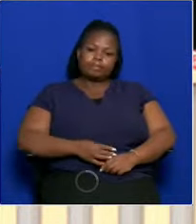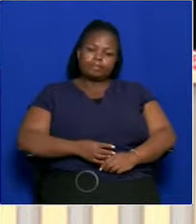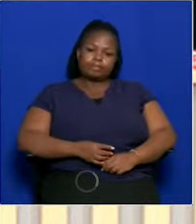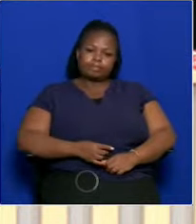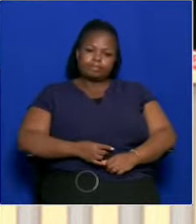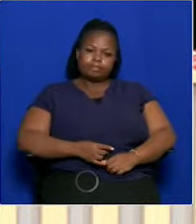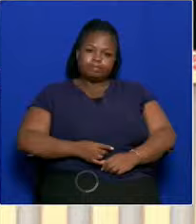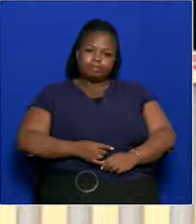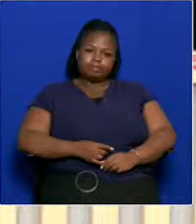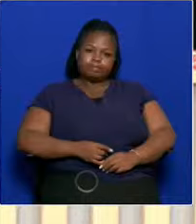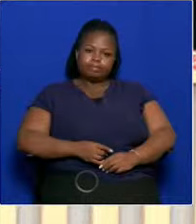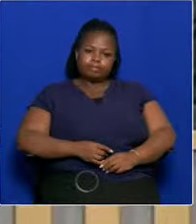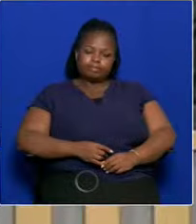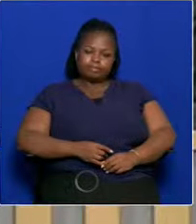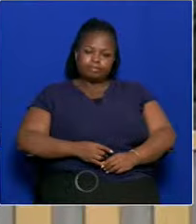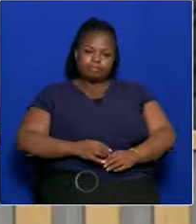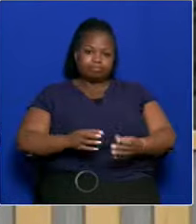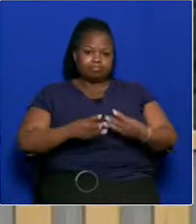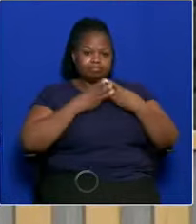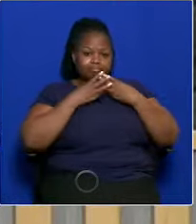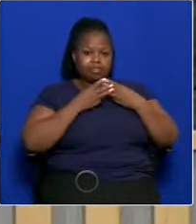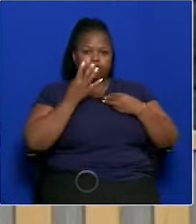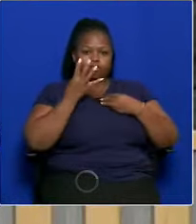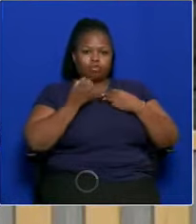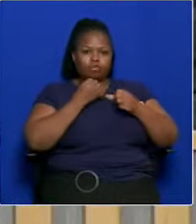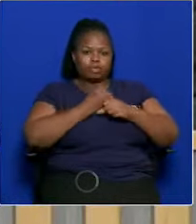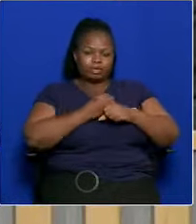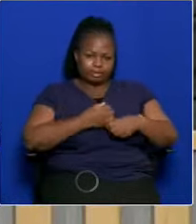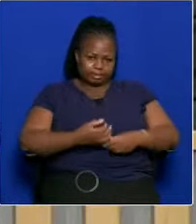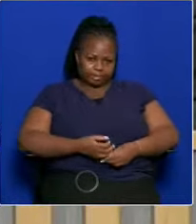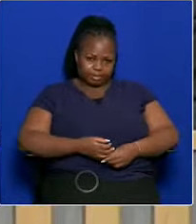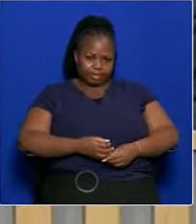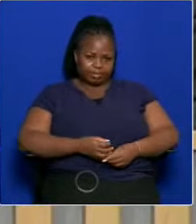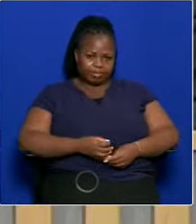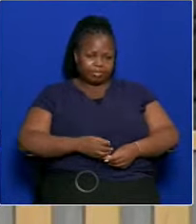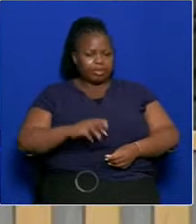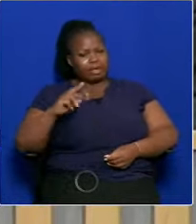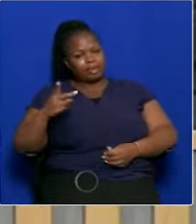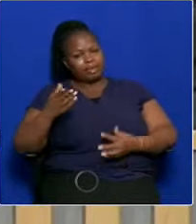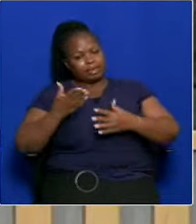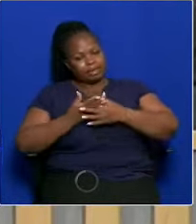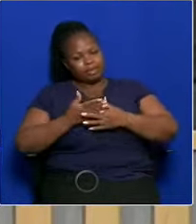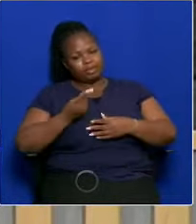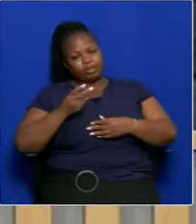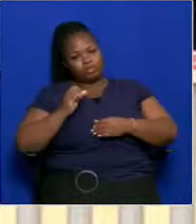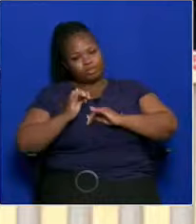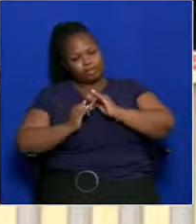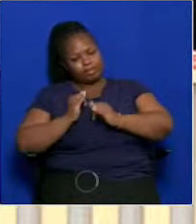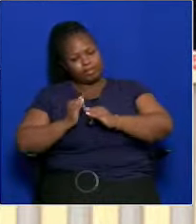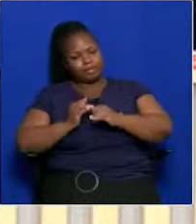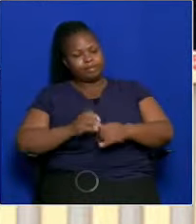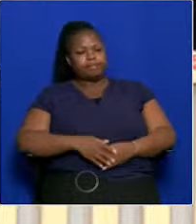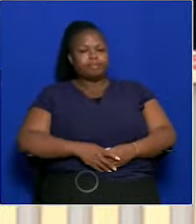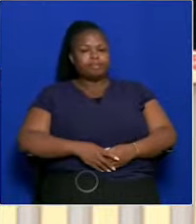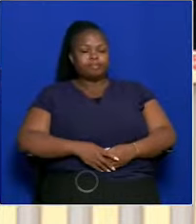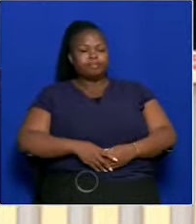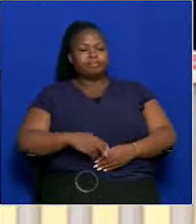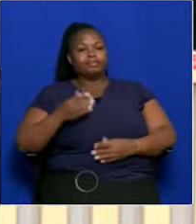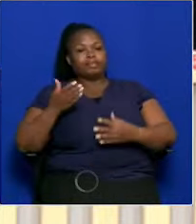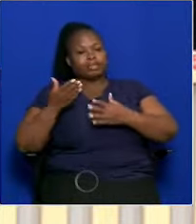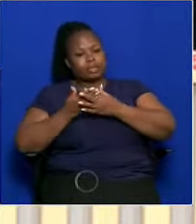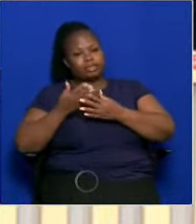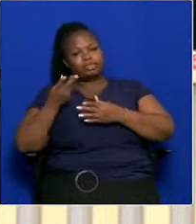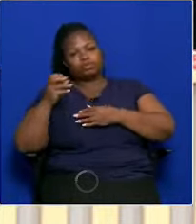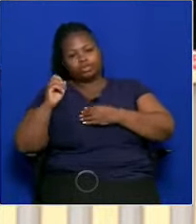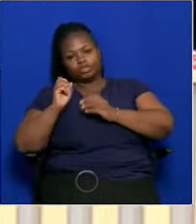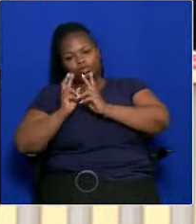and imprisoned for 4 years. There was a case in 2011, a case in 2012, a